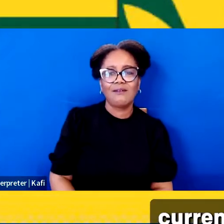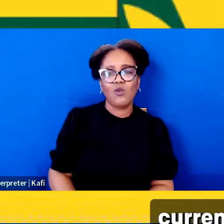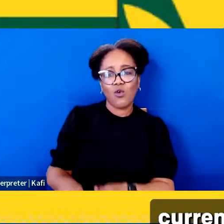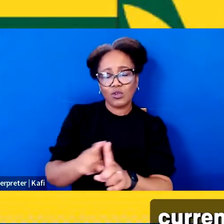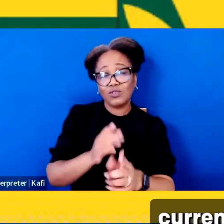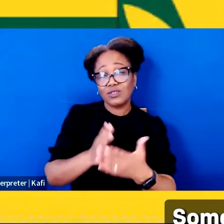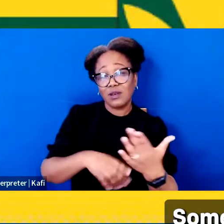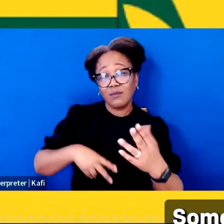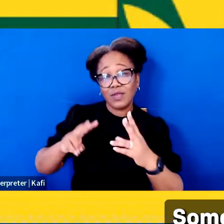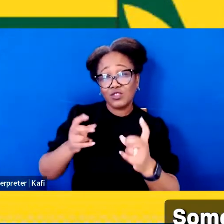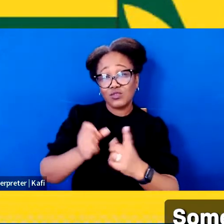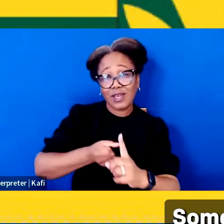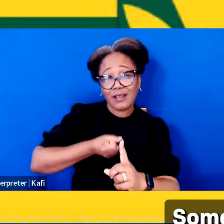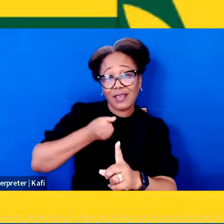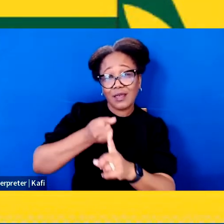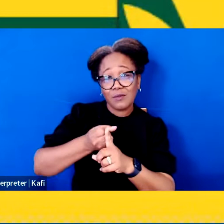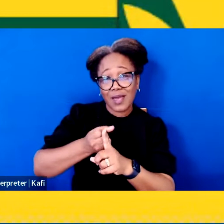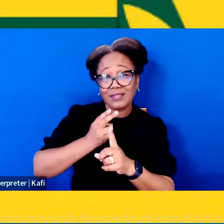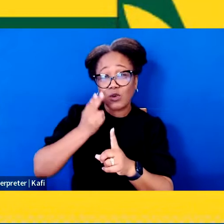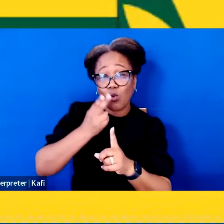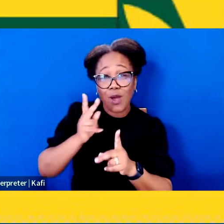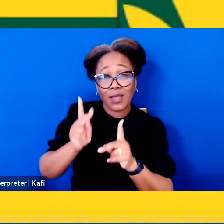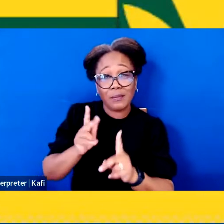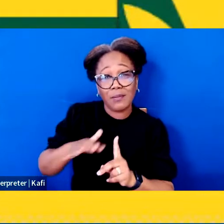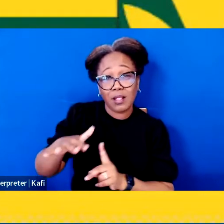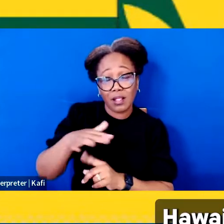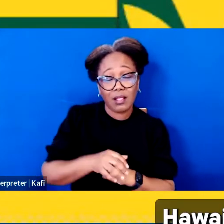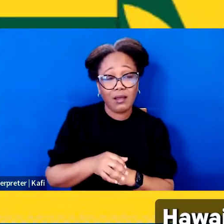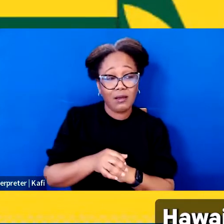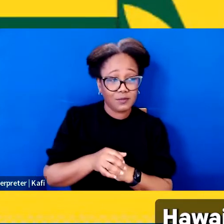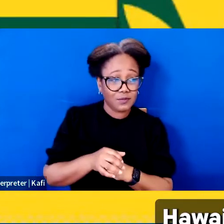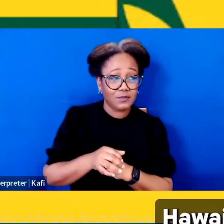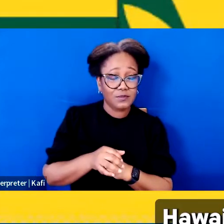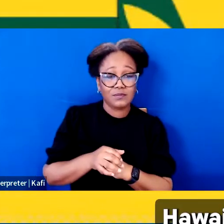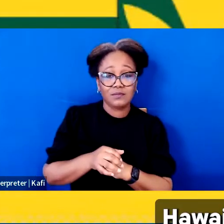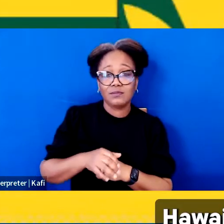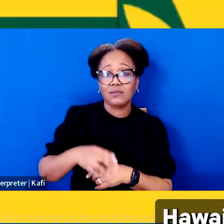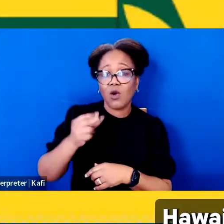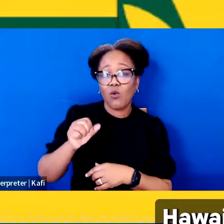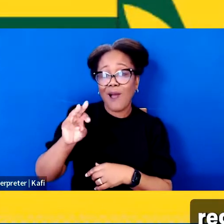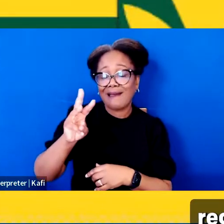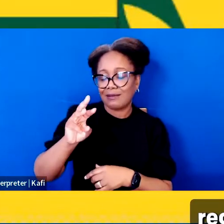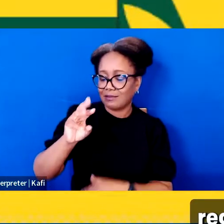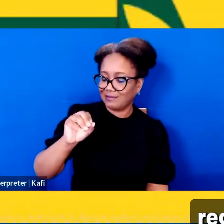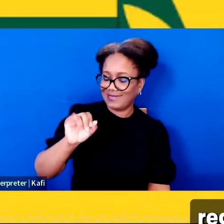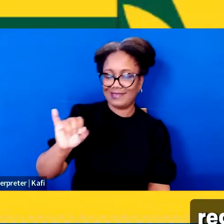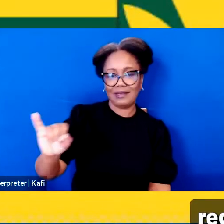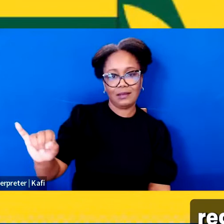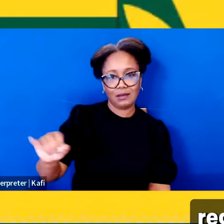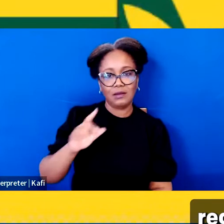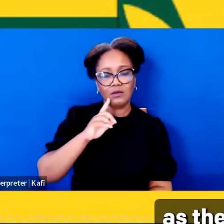Native Hawaiians, some of the current struggles that they're facing. Hawaii is an indigenous land whose original people